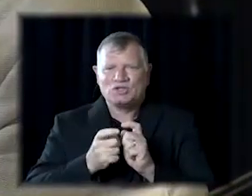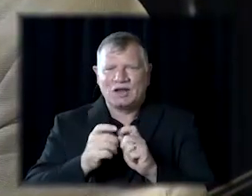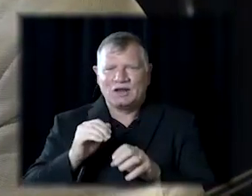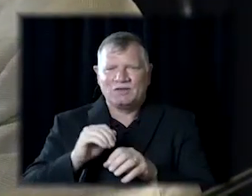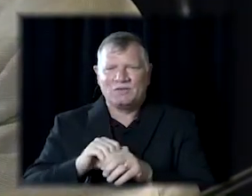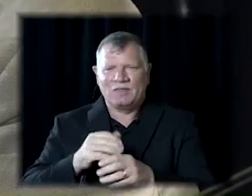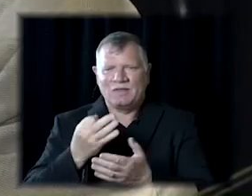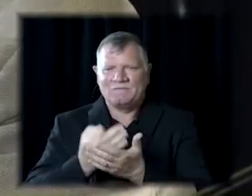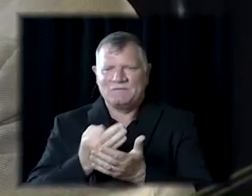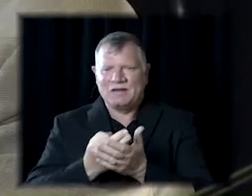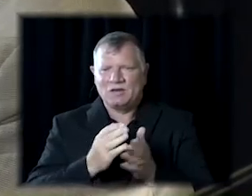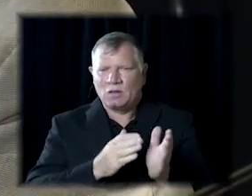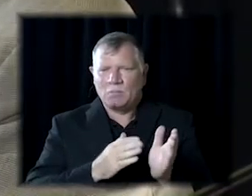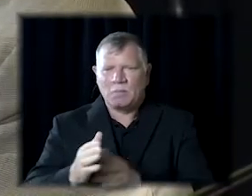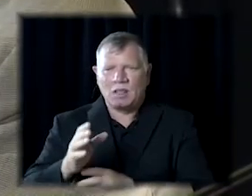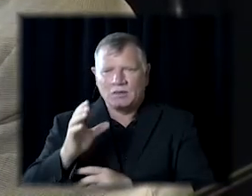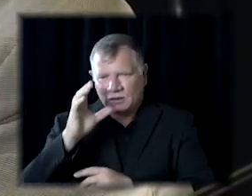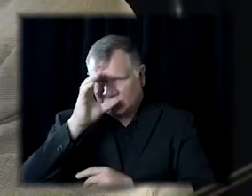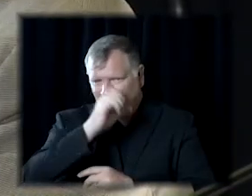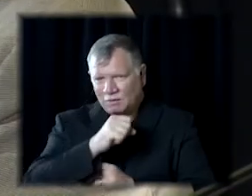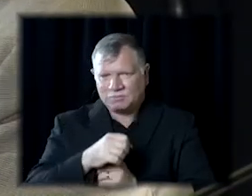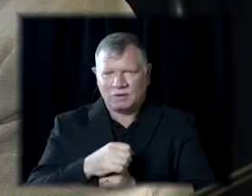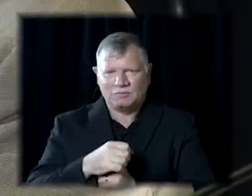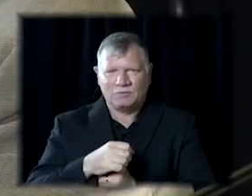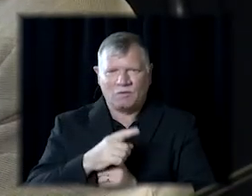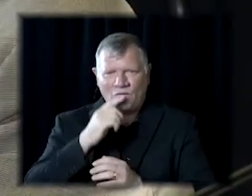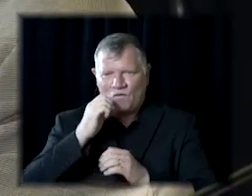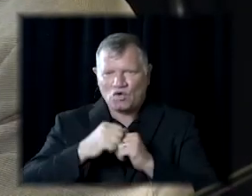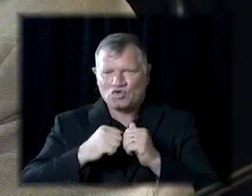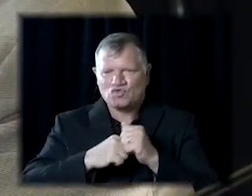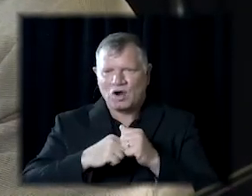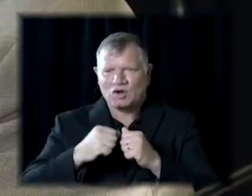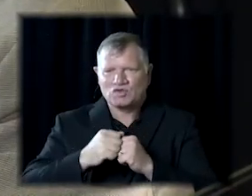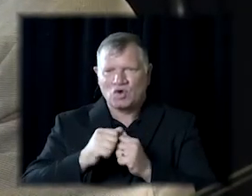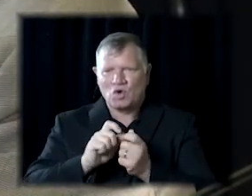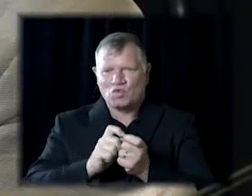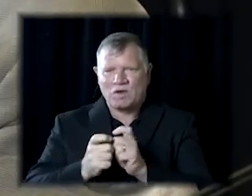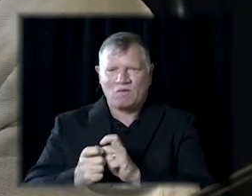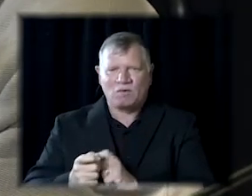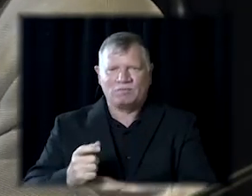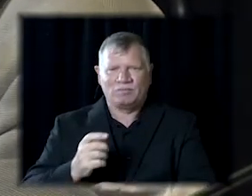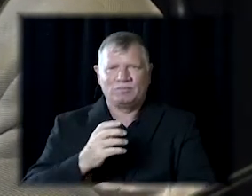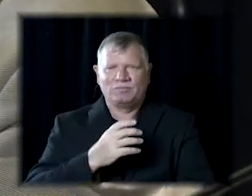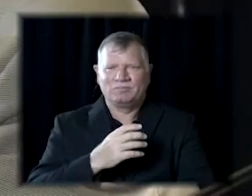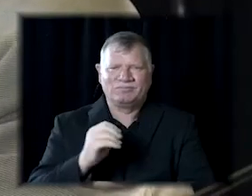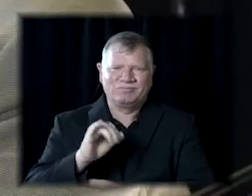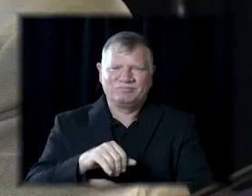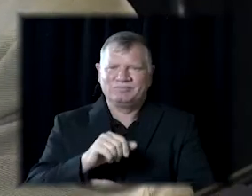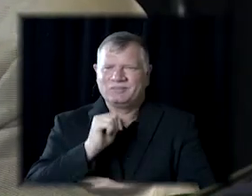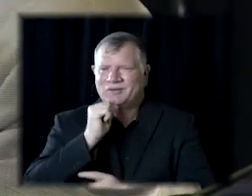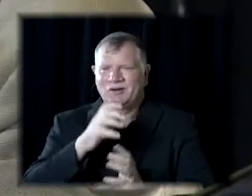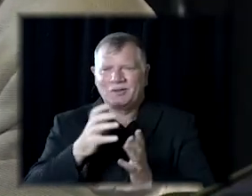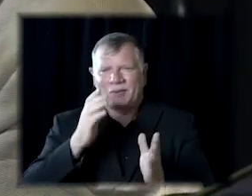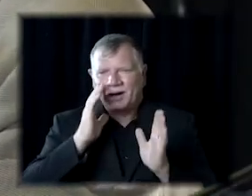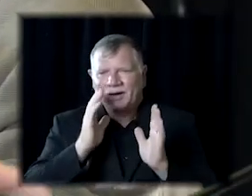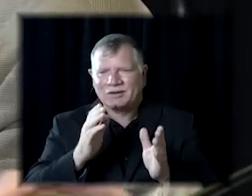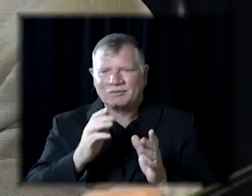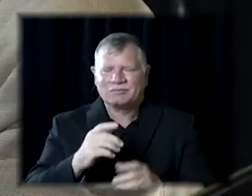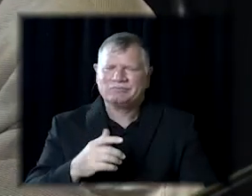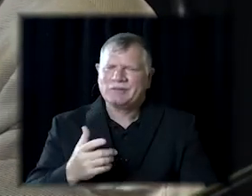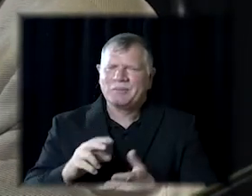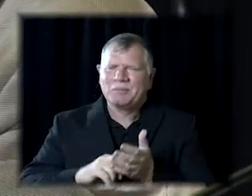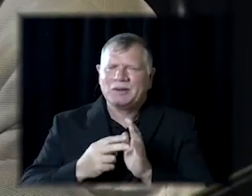made in the fiscal plan to assumptions regarding structural reforms. These are often don't get much attention. I'm referring